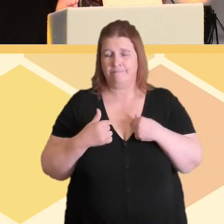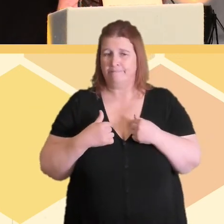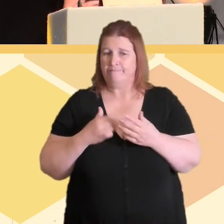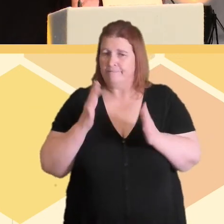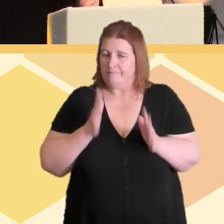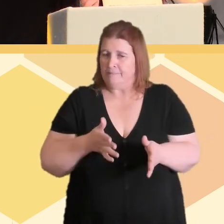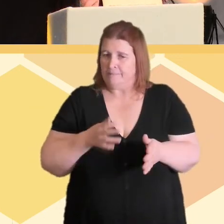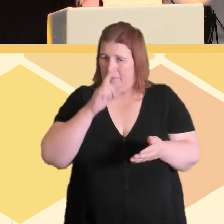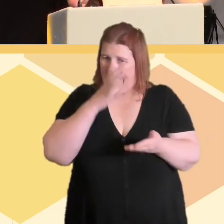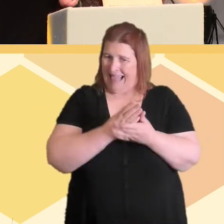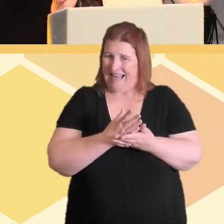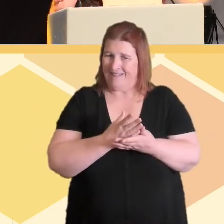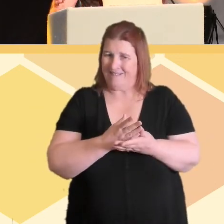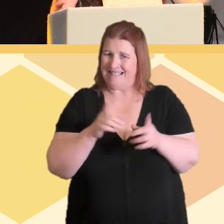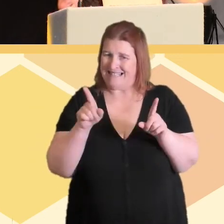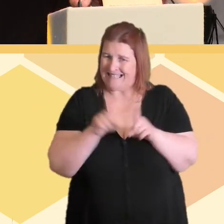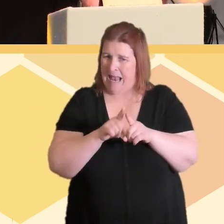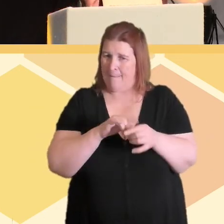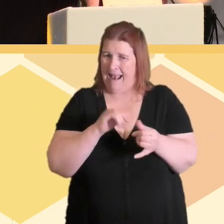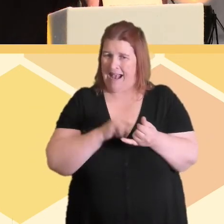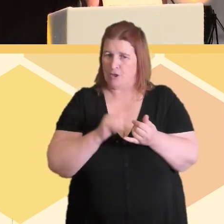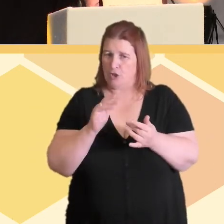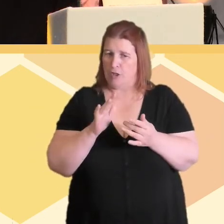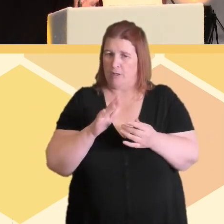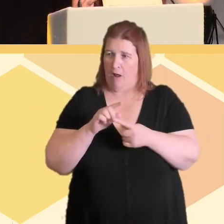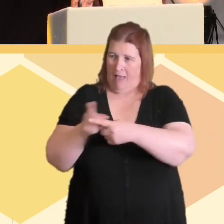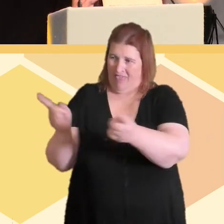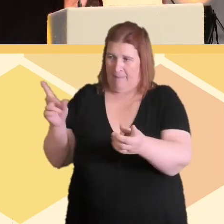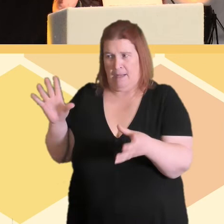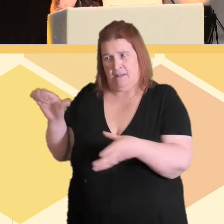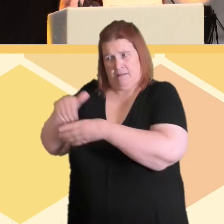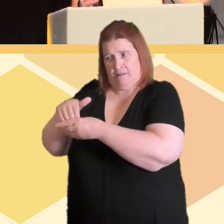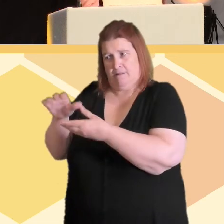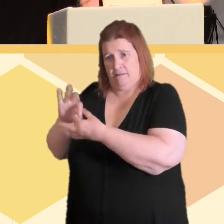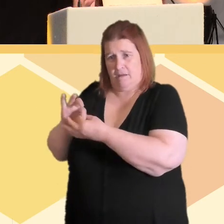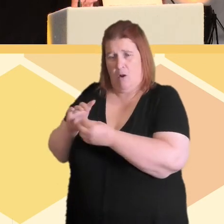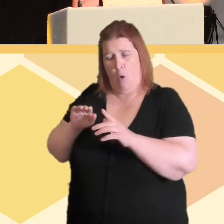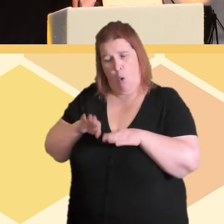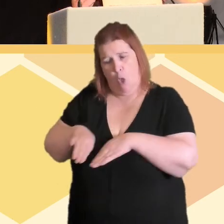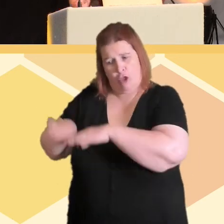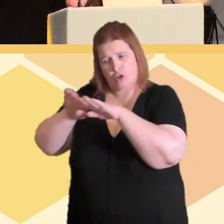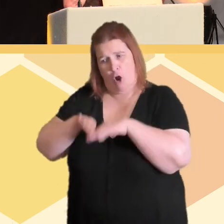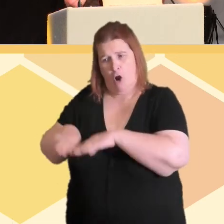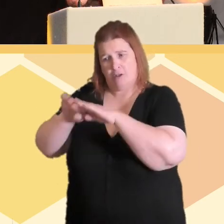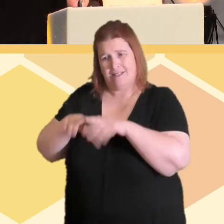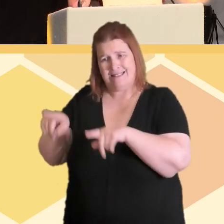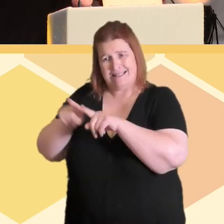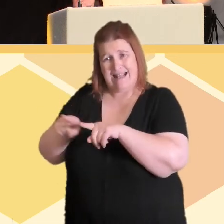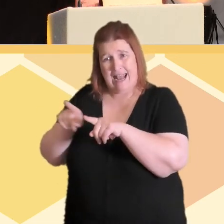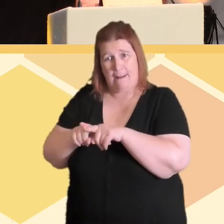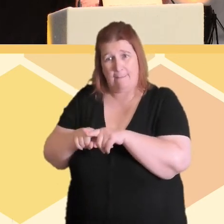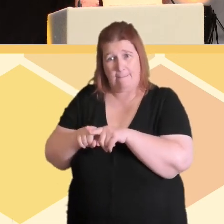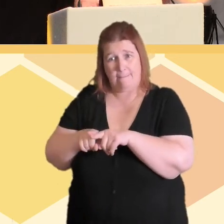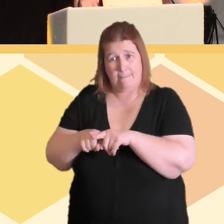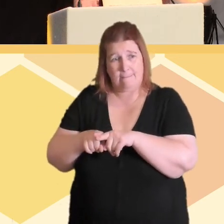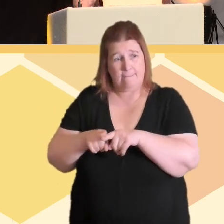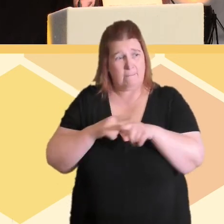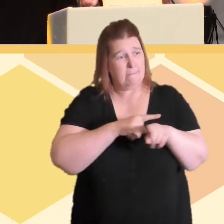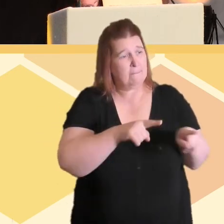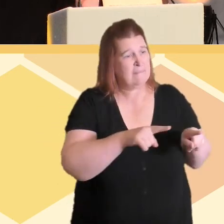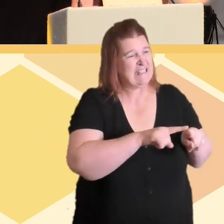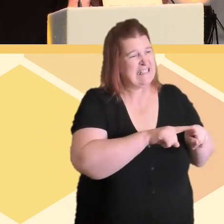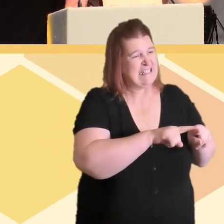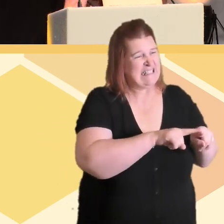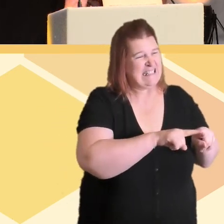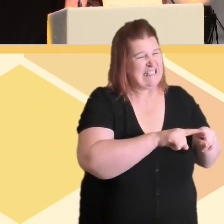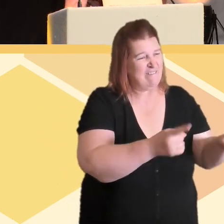the same. Lines are drawn between unorthodox and orthodox opinions, and maybe we treat other humans created in God's image differently for